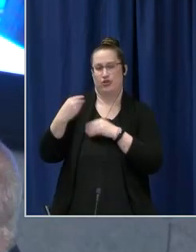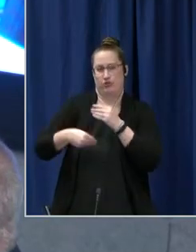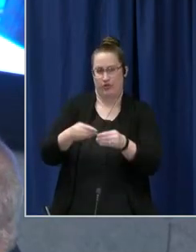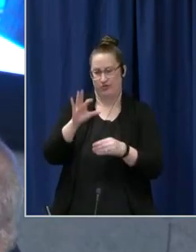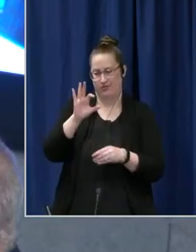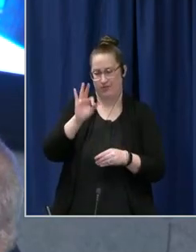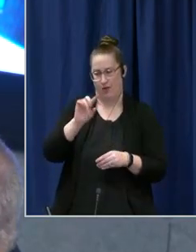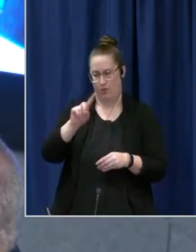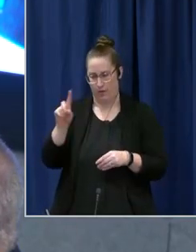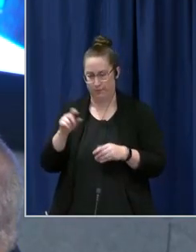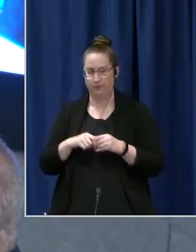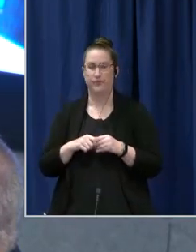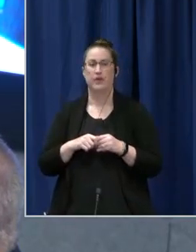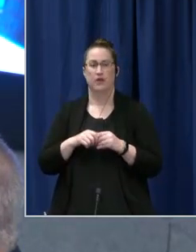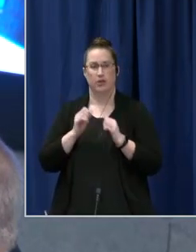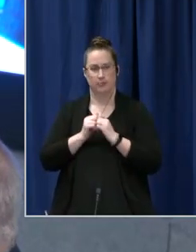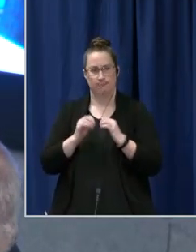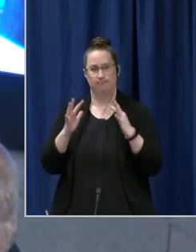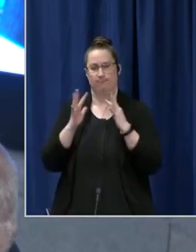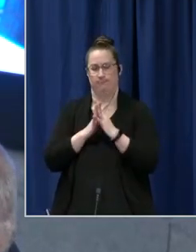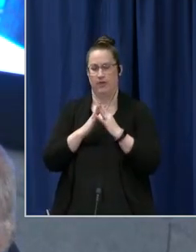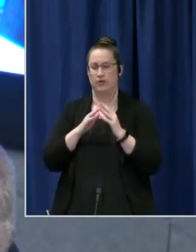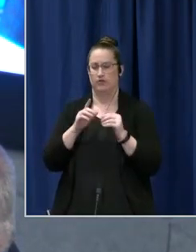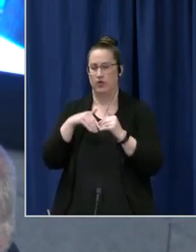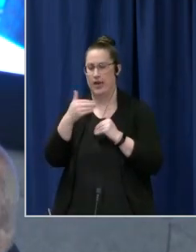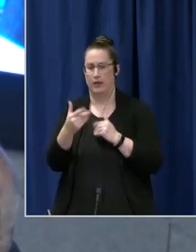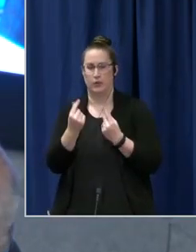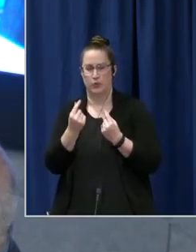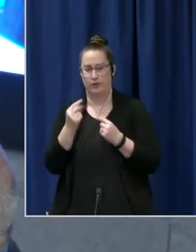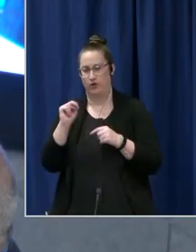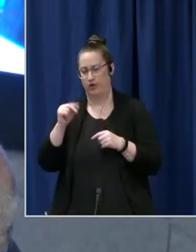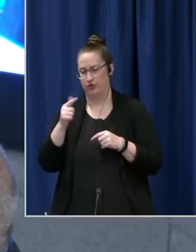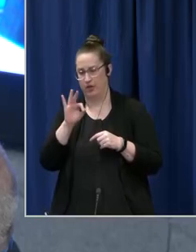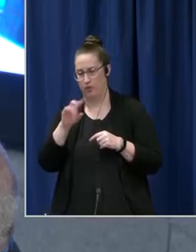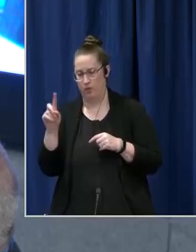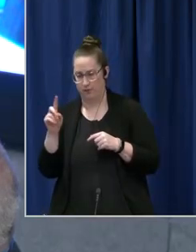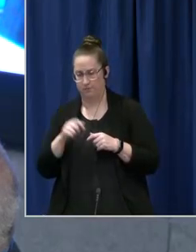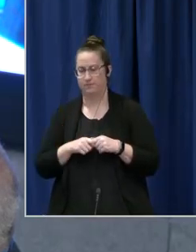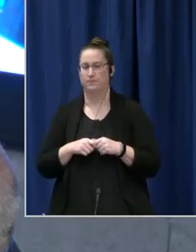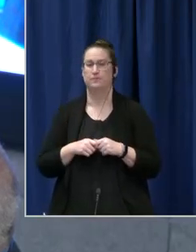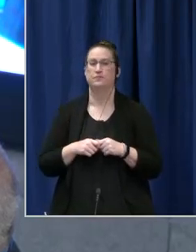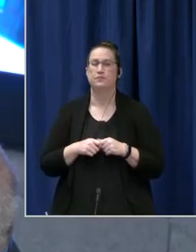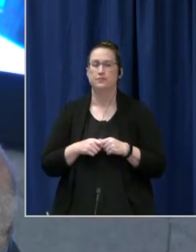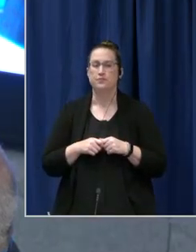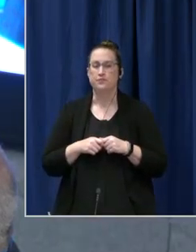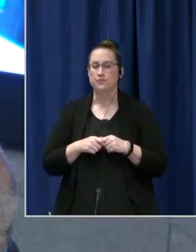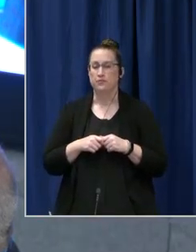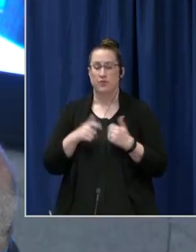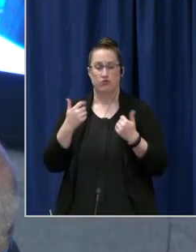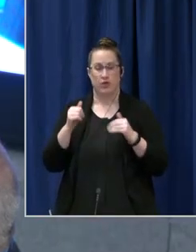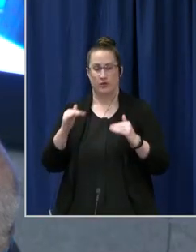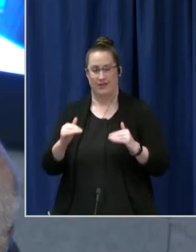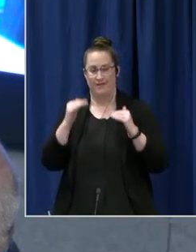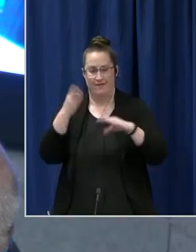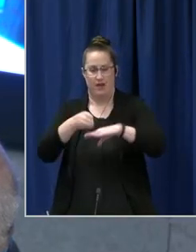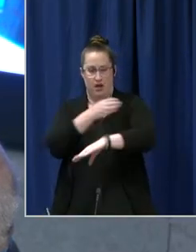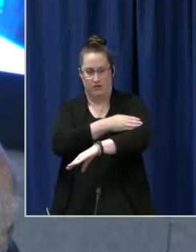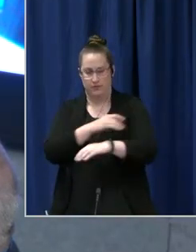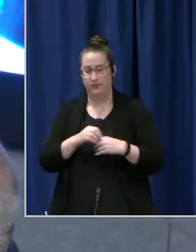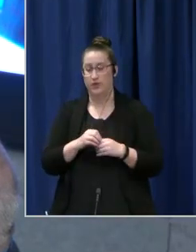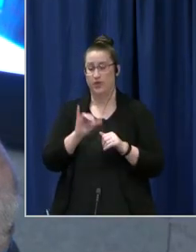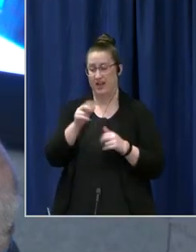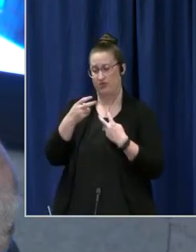steps to advance the nationwide transition to Next Generation 911, also NG911. With the transition to